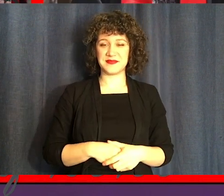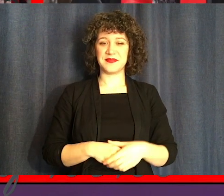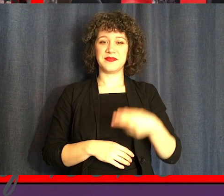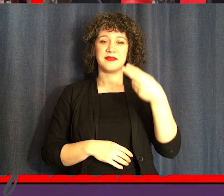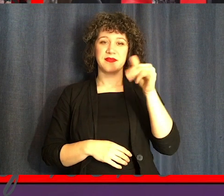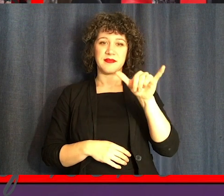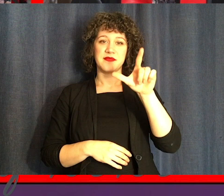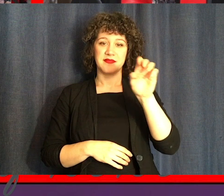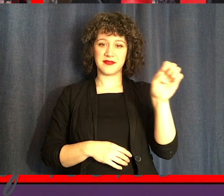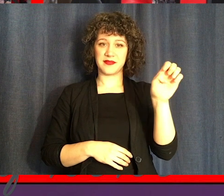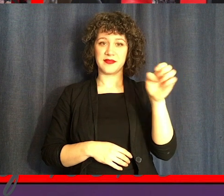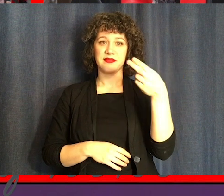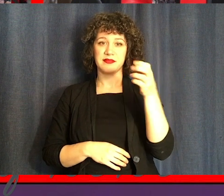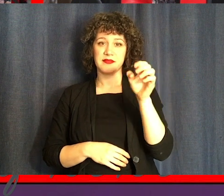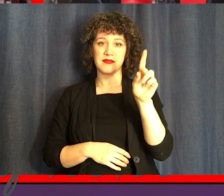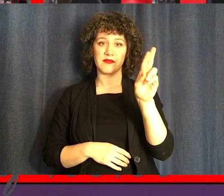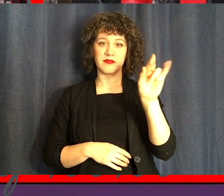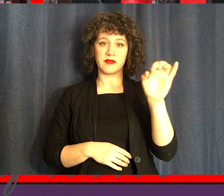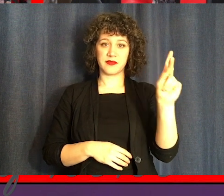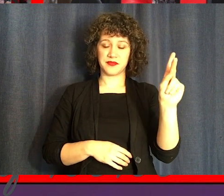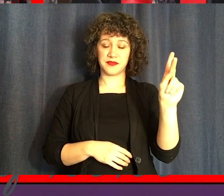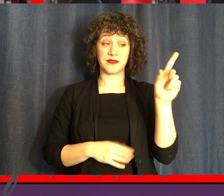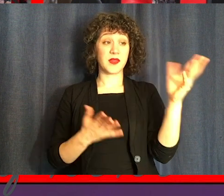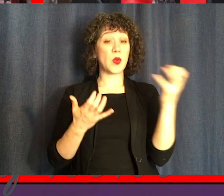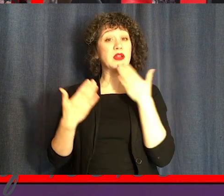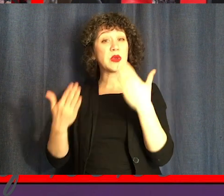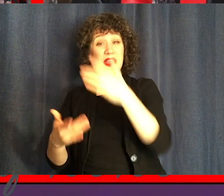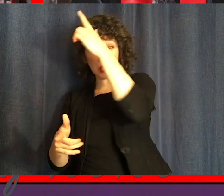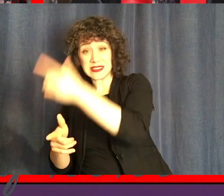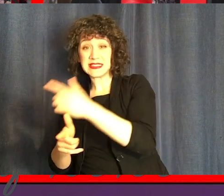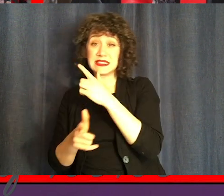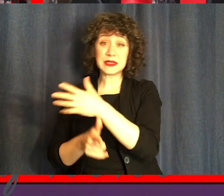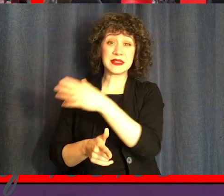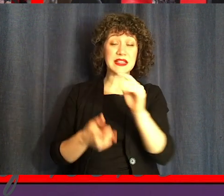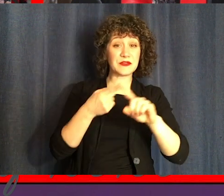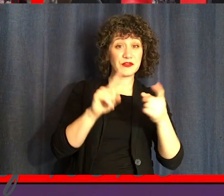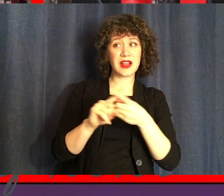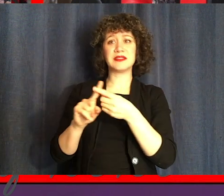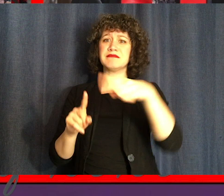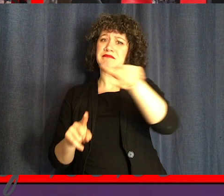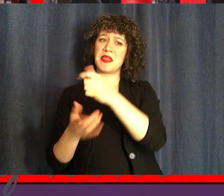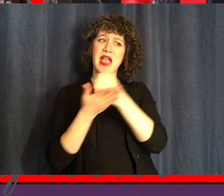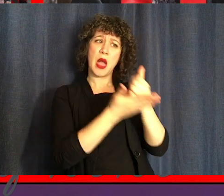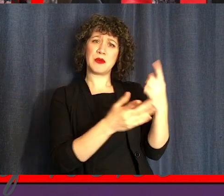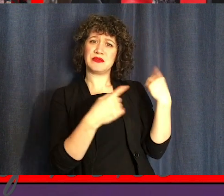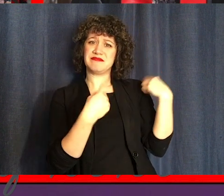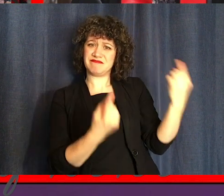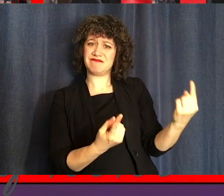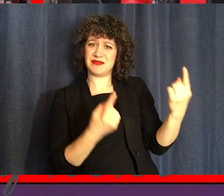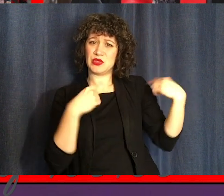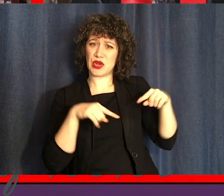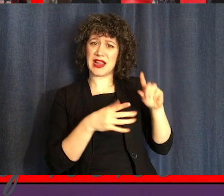Haley Hendrick. Haley would like to thank her siblings and friends for helping her throughout her high school career.